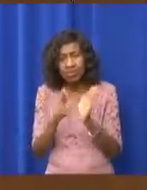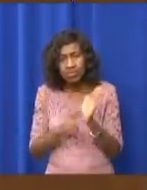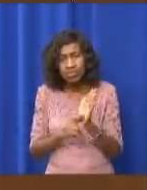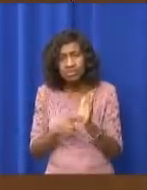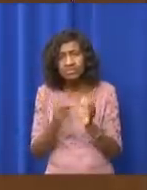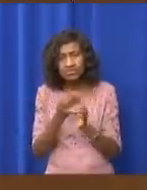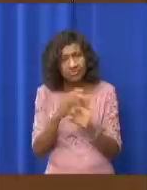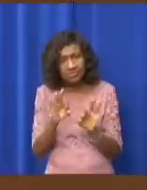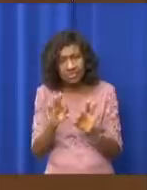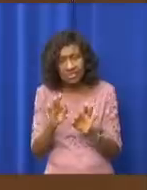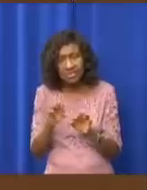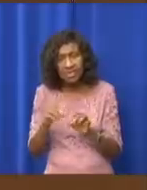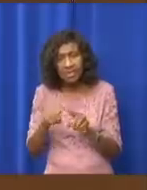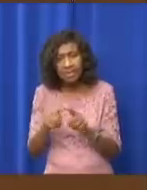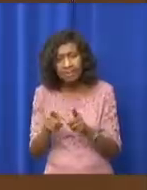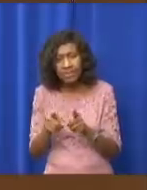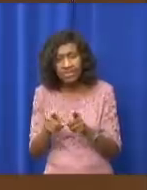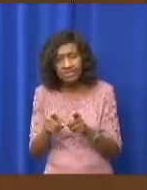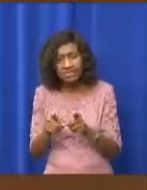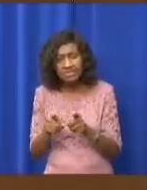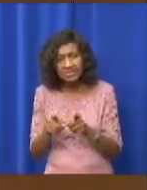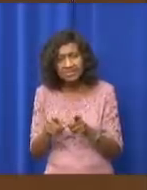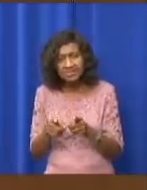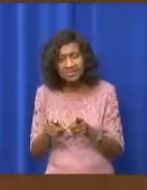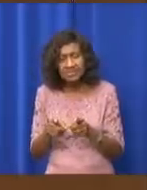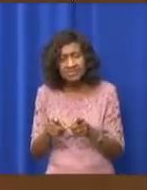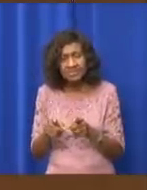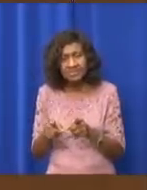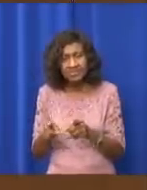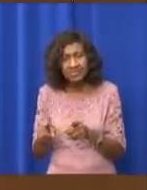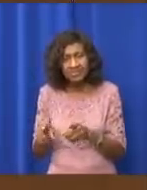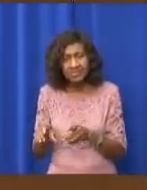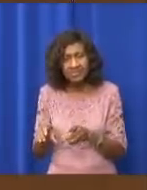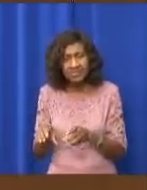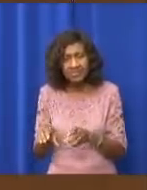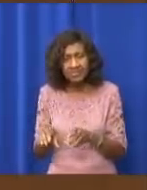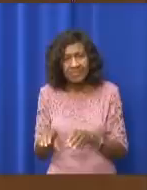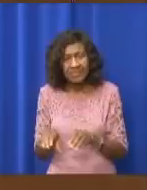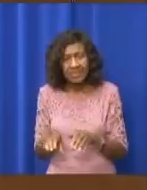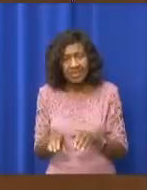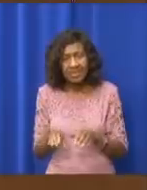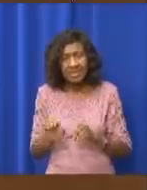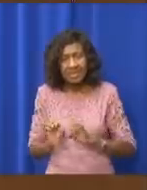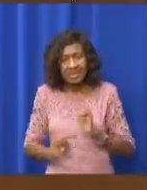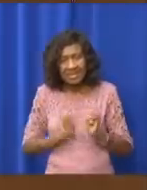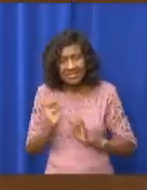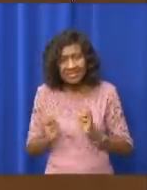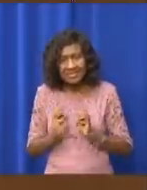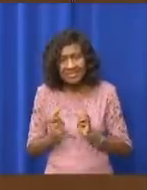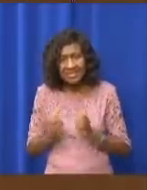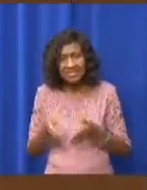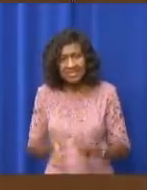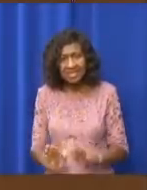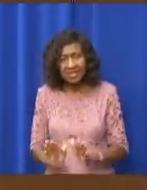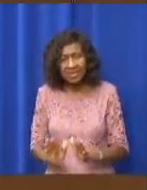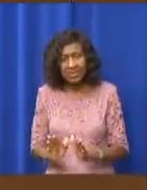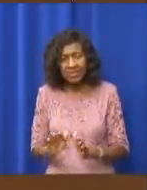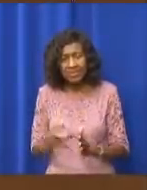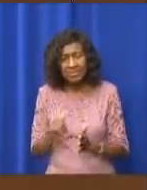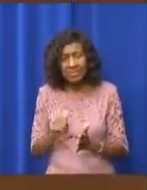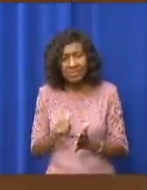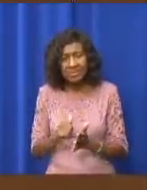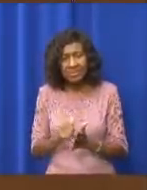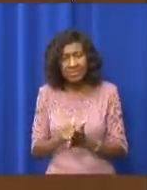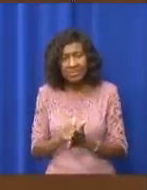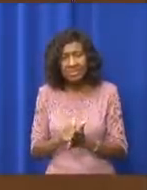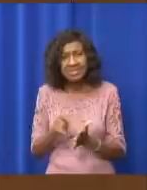the only activity allowed or that had previously been subject of curfew is exercise is permitted this coming Sunday for a period of 90